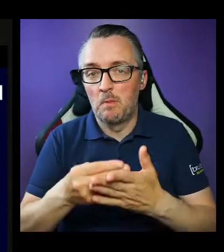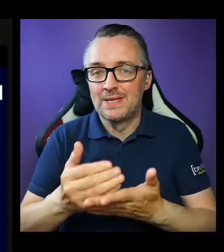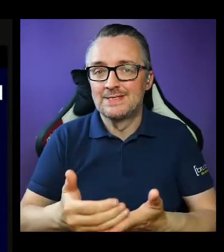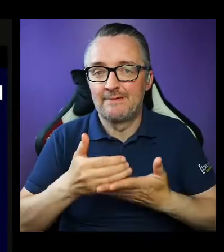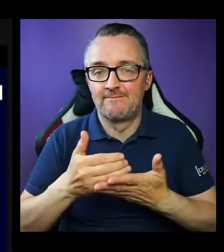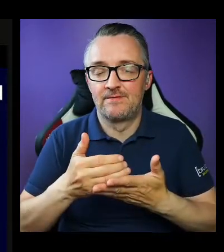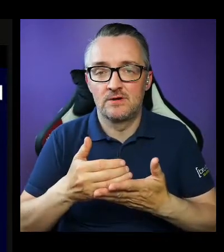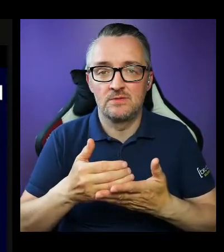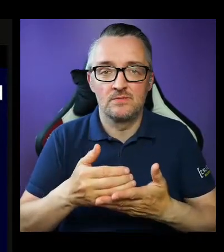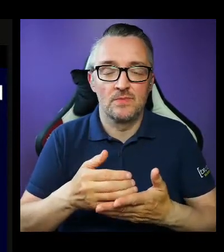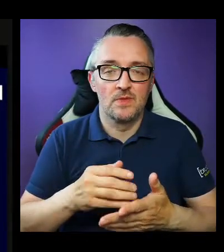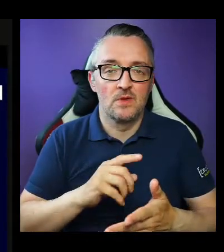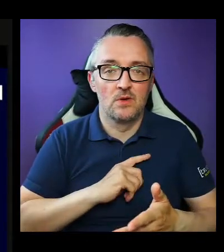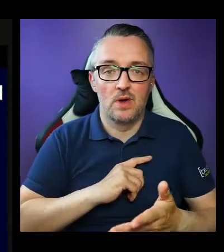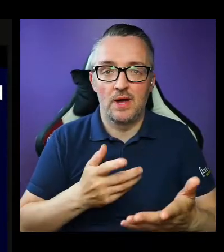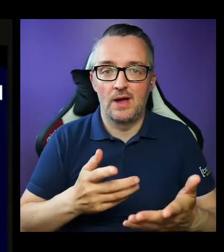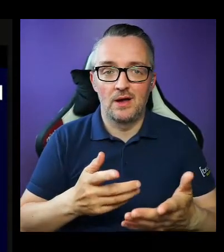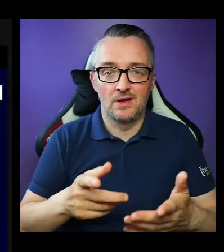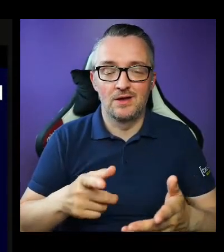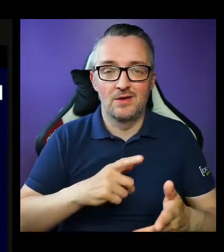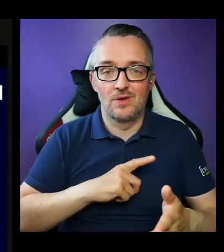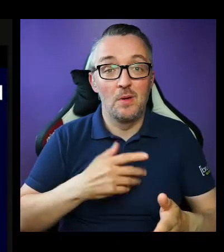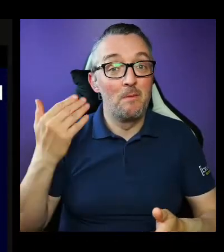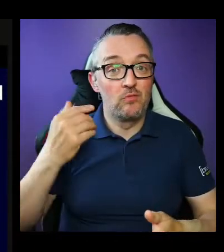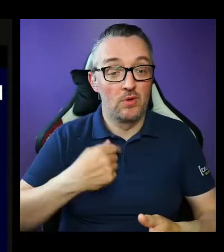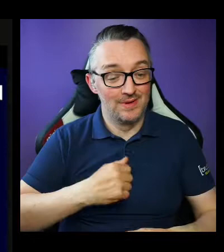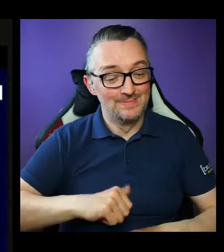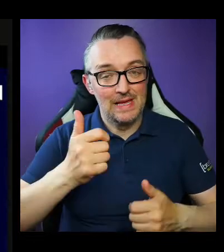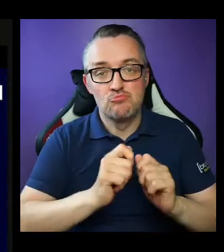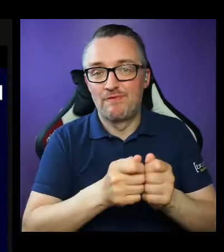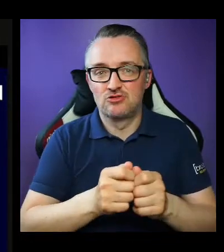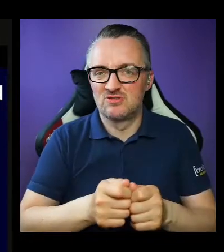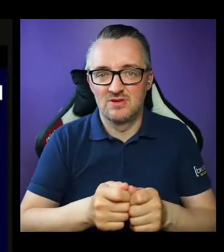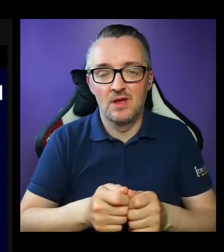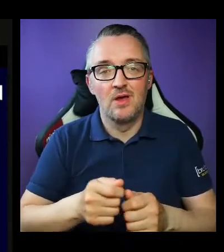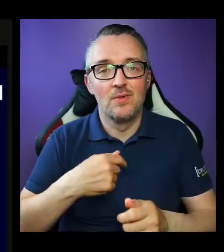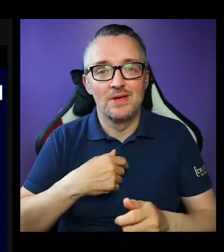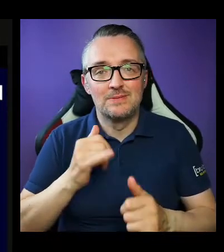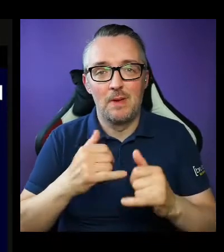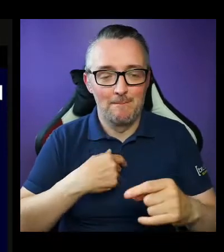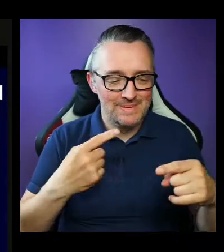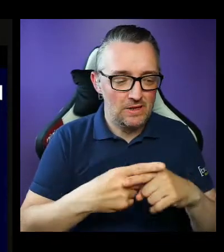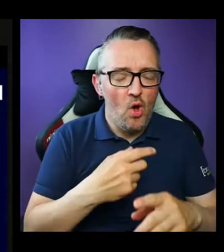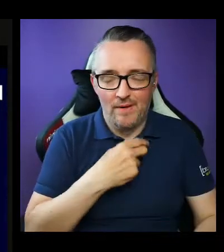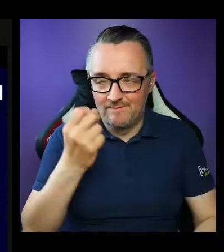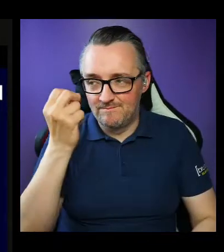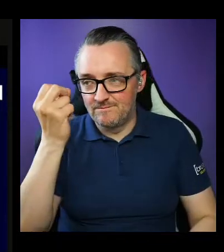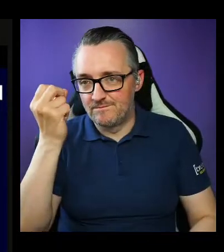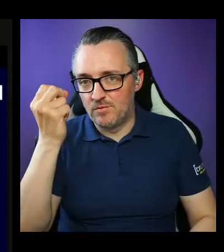because apparently we weren't that great at provisioning ourselves, and also some of these mistakes of forgetting to